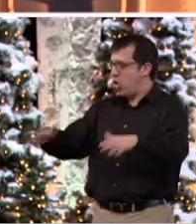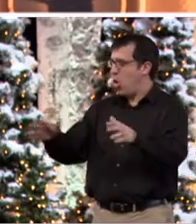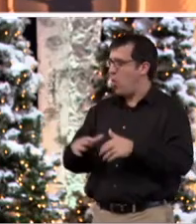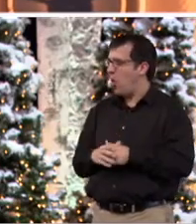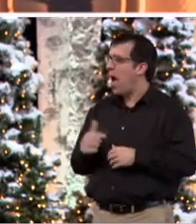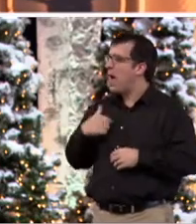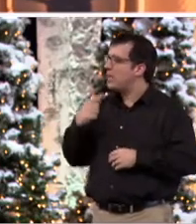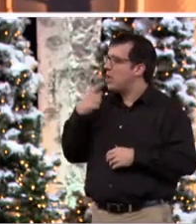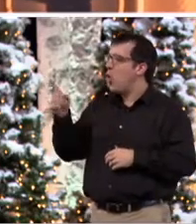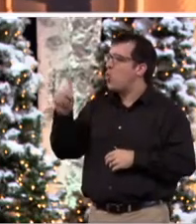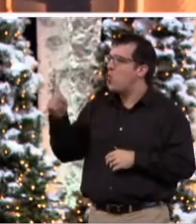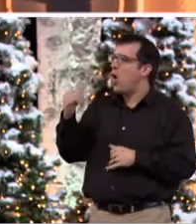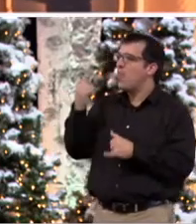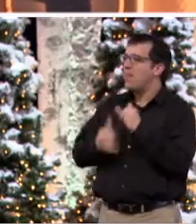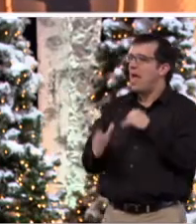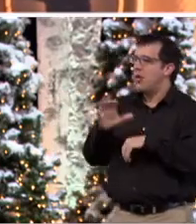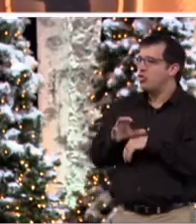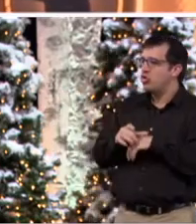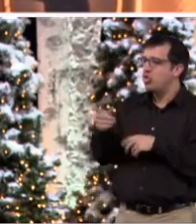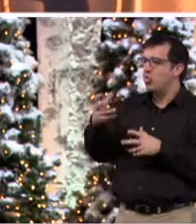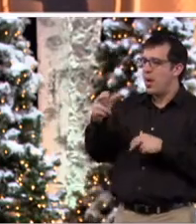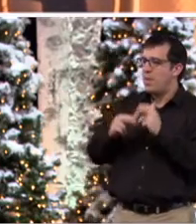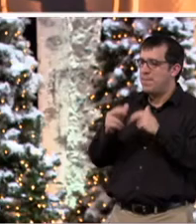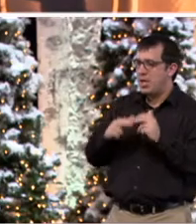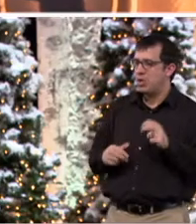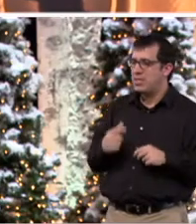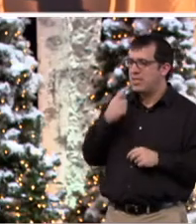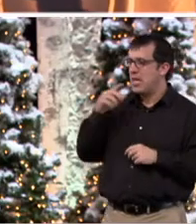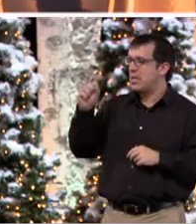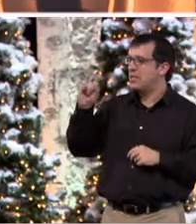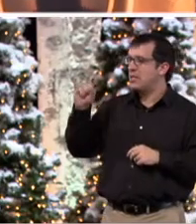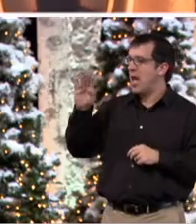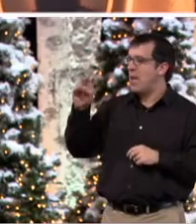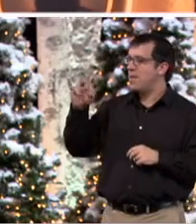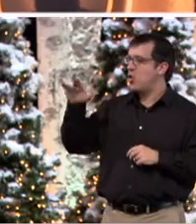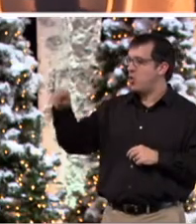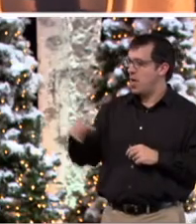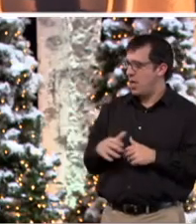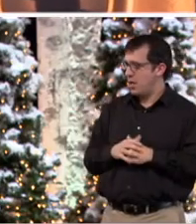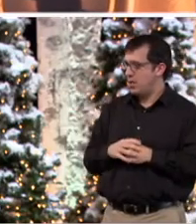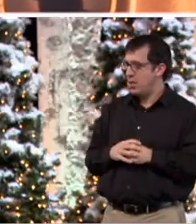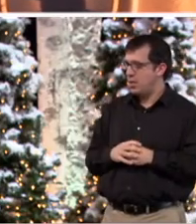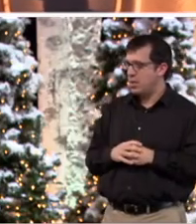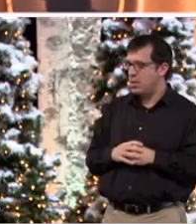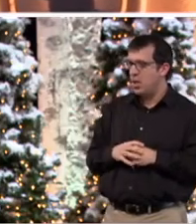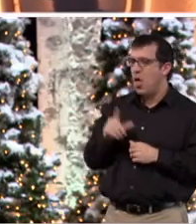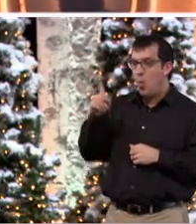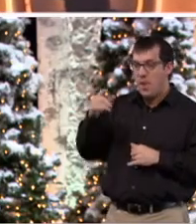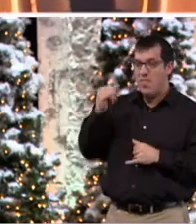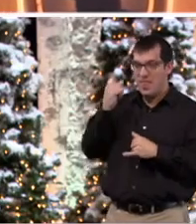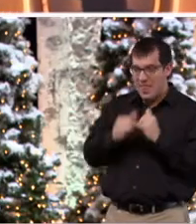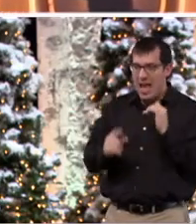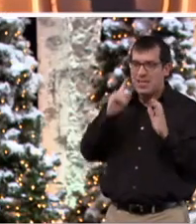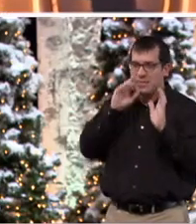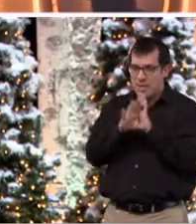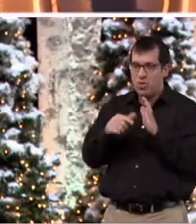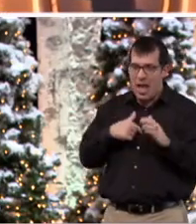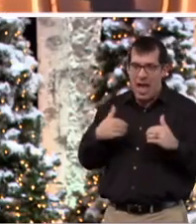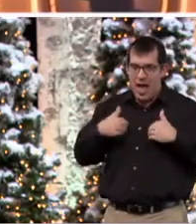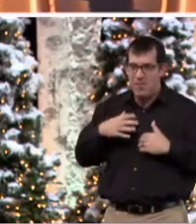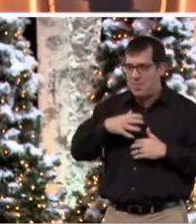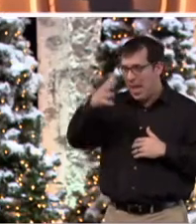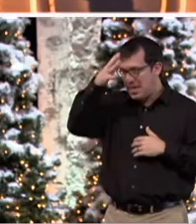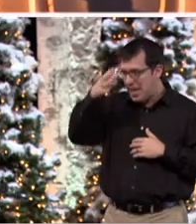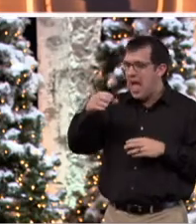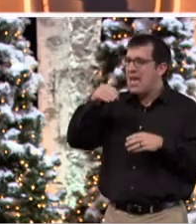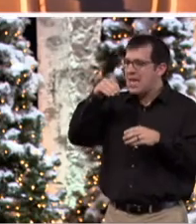I said, where is the last church you want to build? He said, Siberia. One of the last pictures I have of my dad is